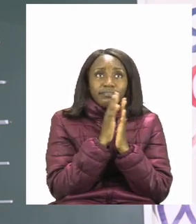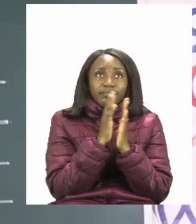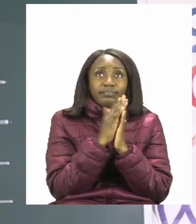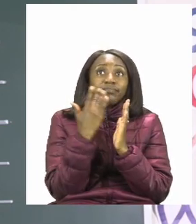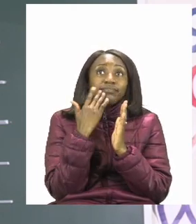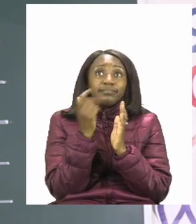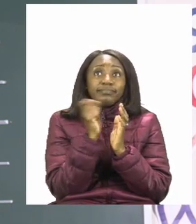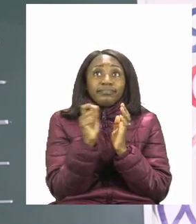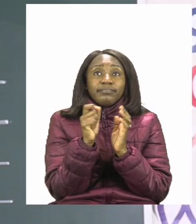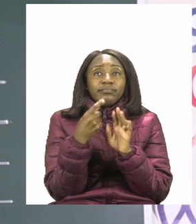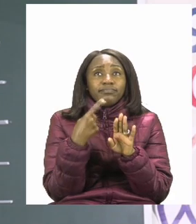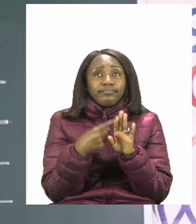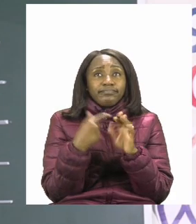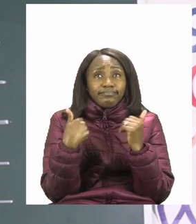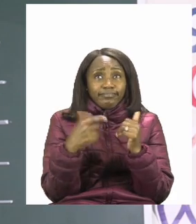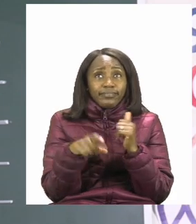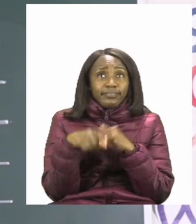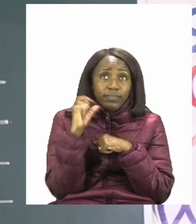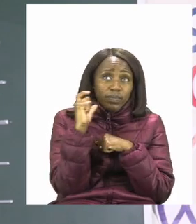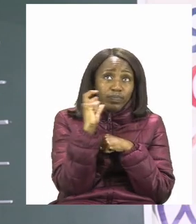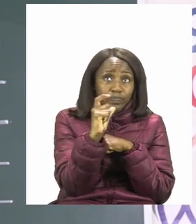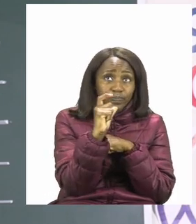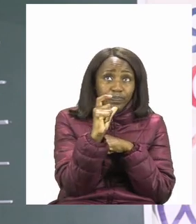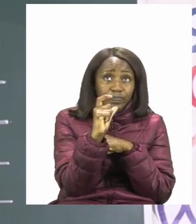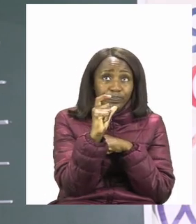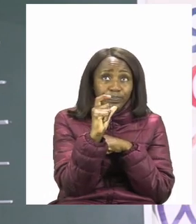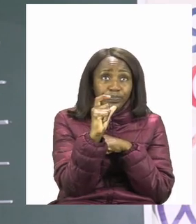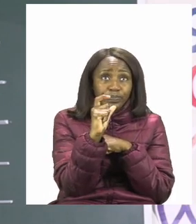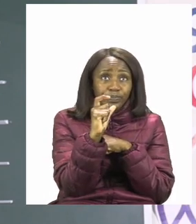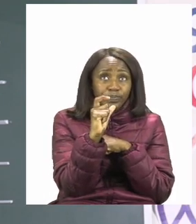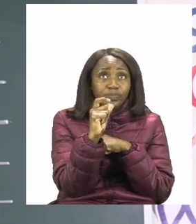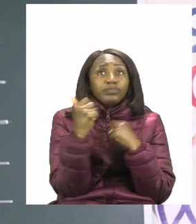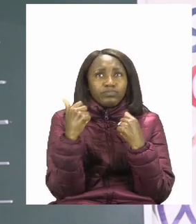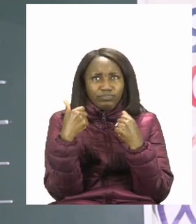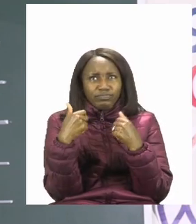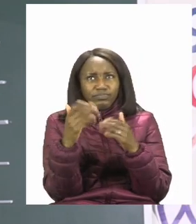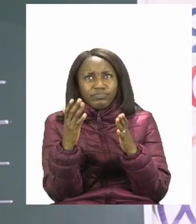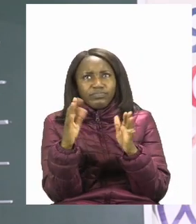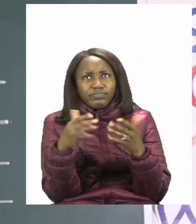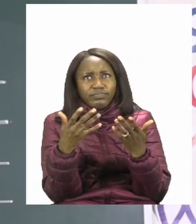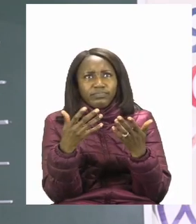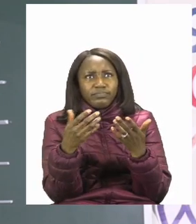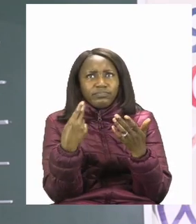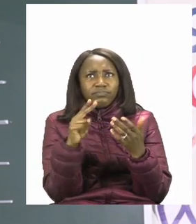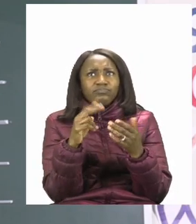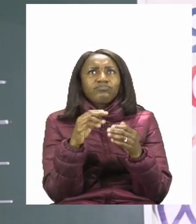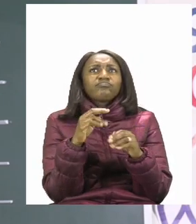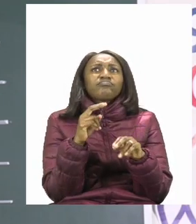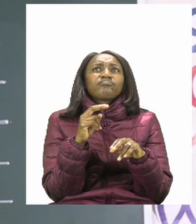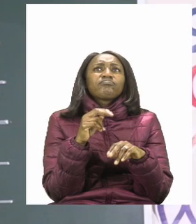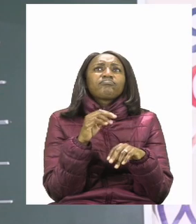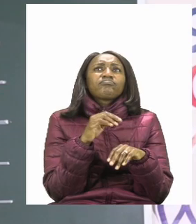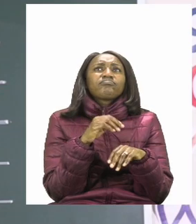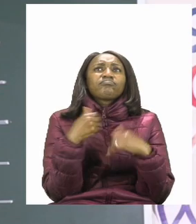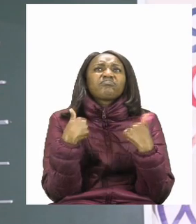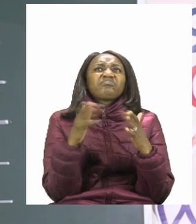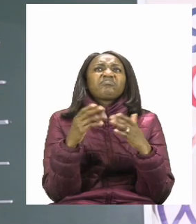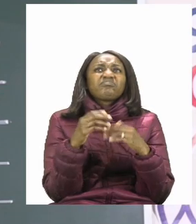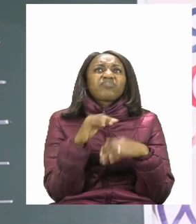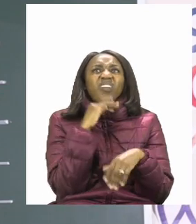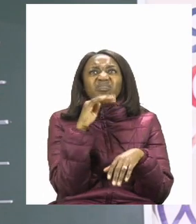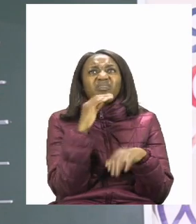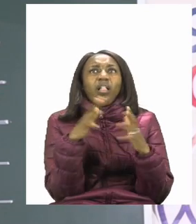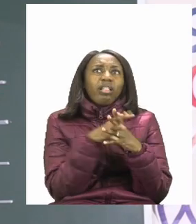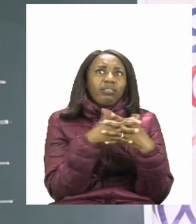writing sentences, you start with an introduction. You cannot just start out of nowhere.